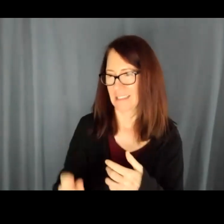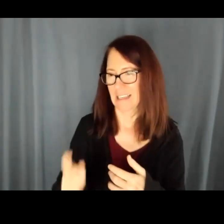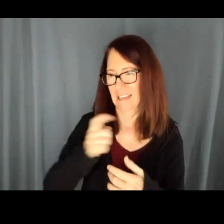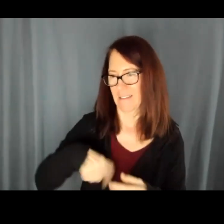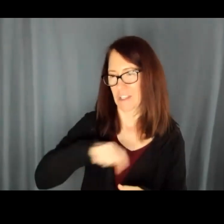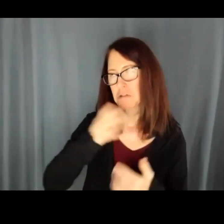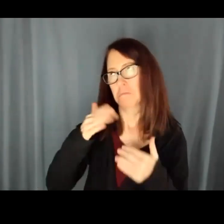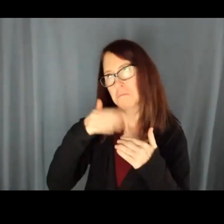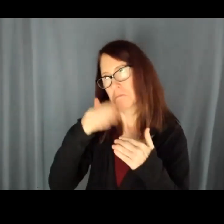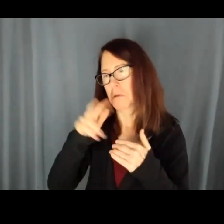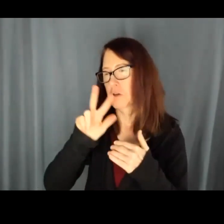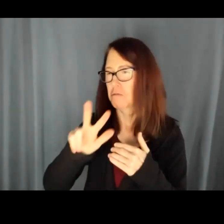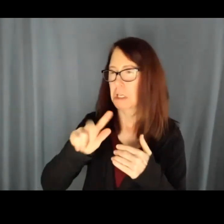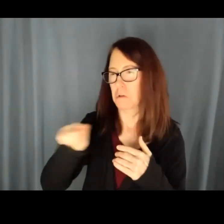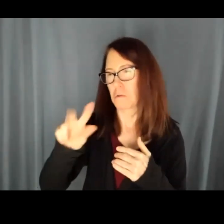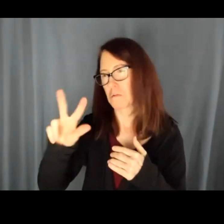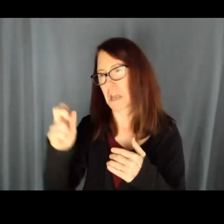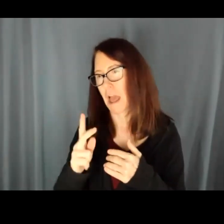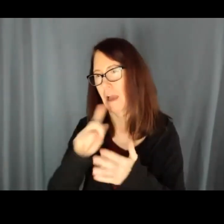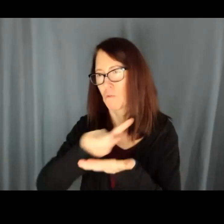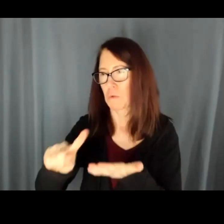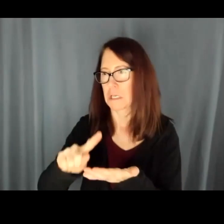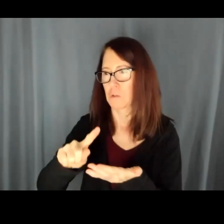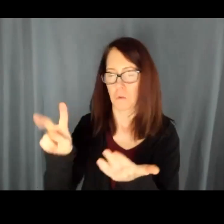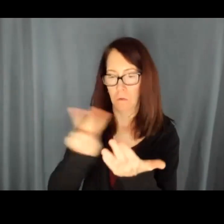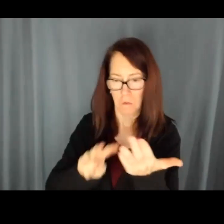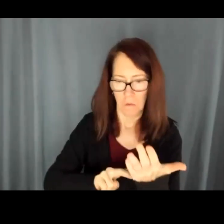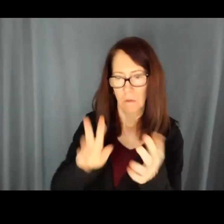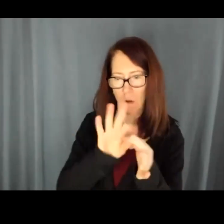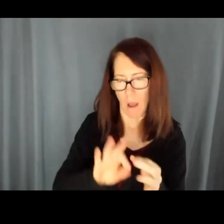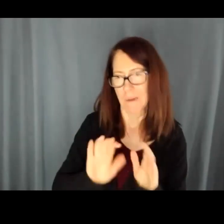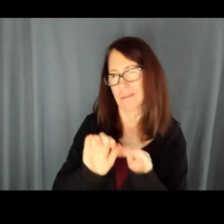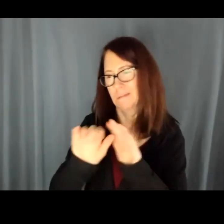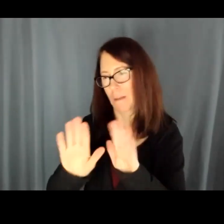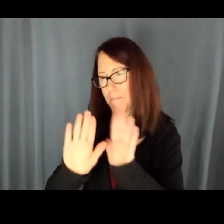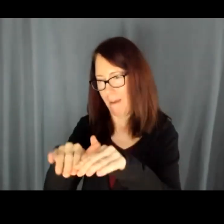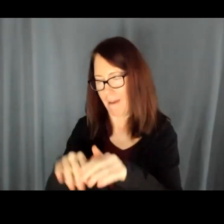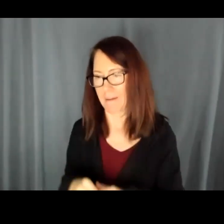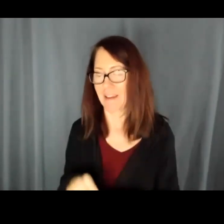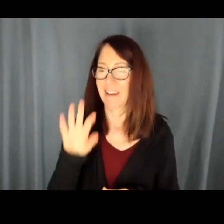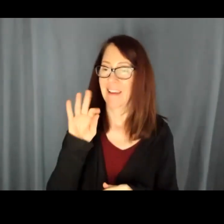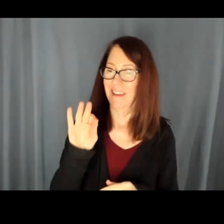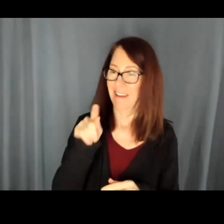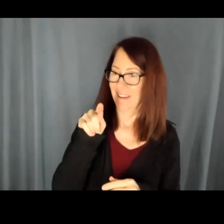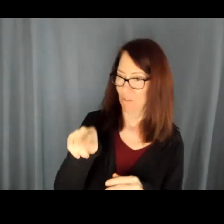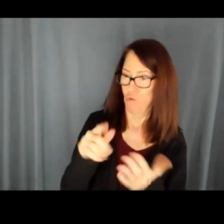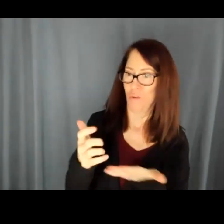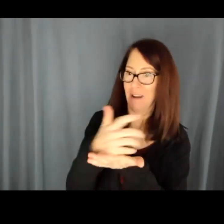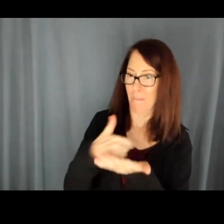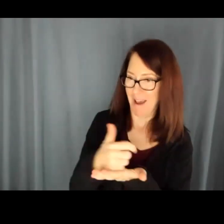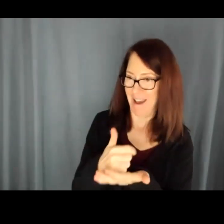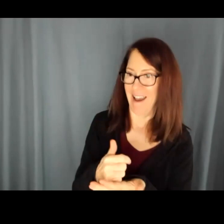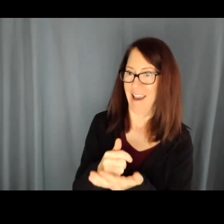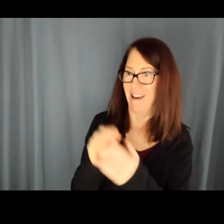get this turned back around to you. If you are to compile and redistribute